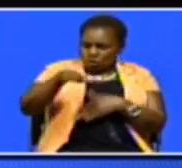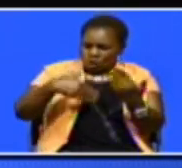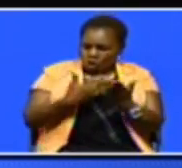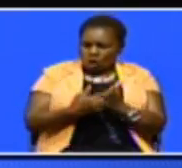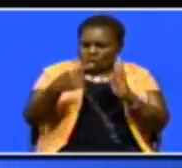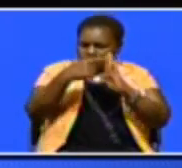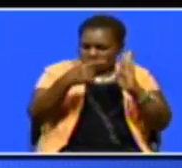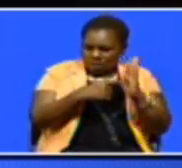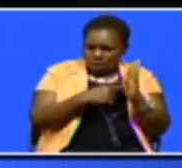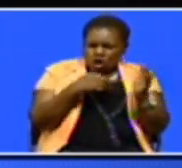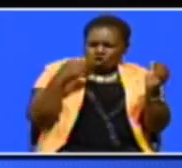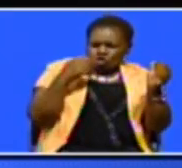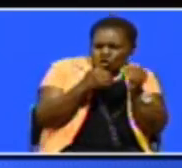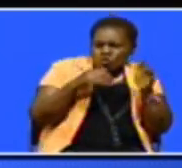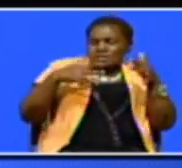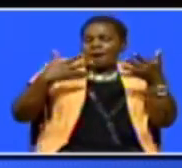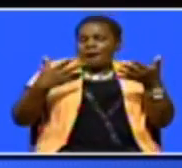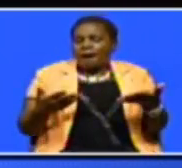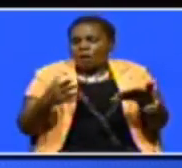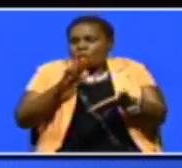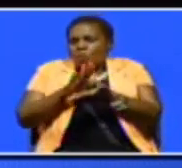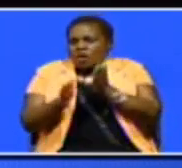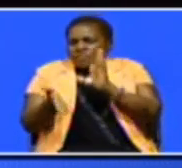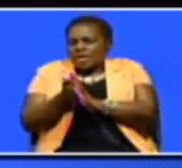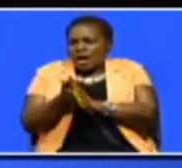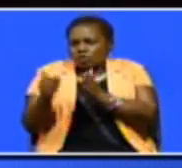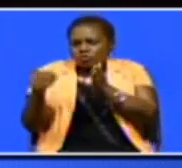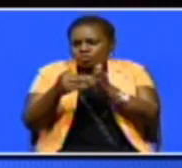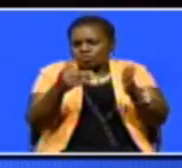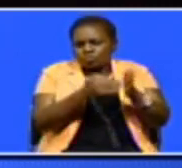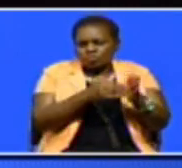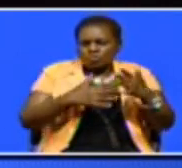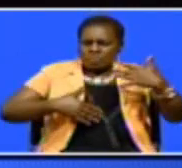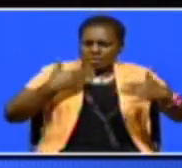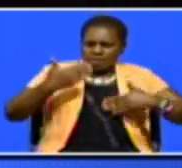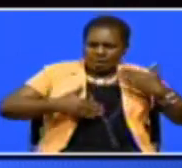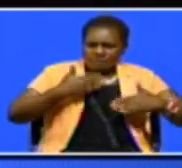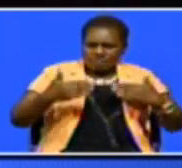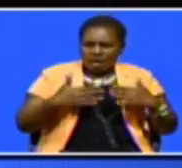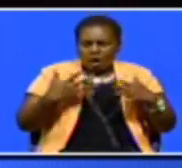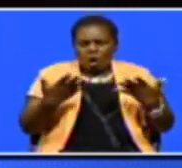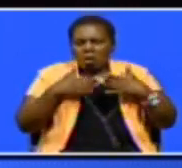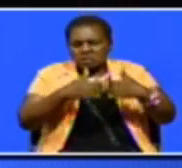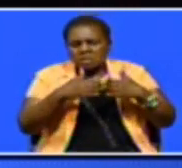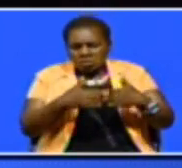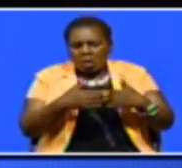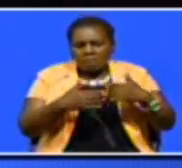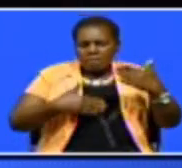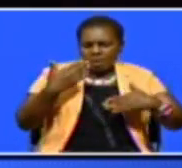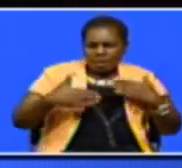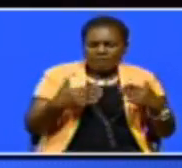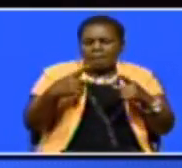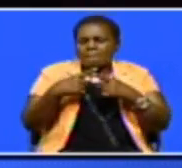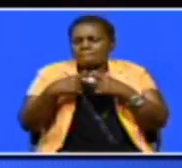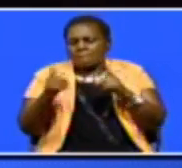aspects. How close can I get to this animal without interrupting its maybe feeding behavior, its mating behavior, and so on.